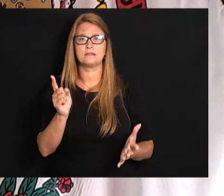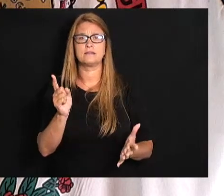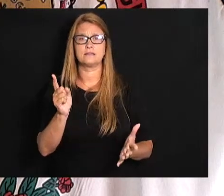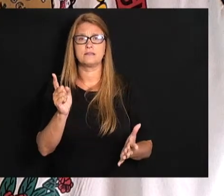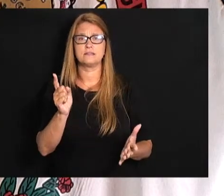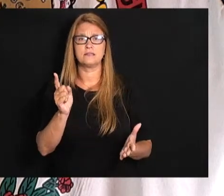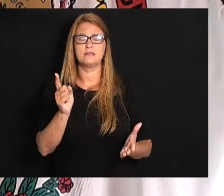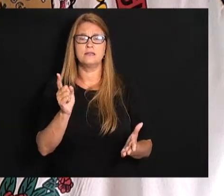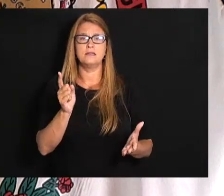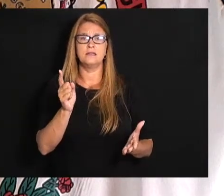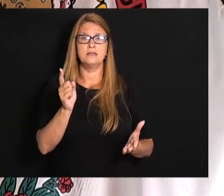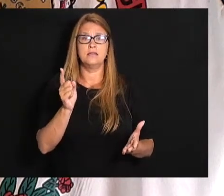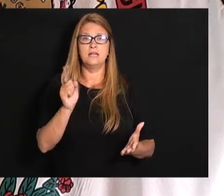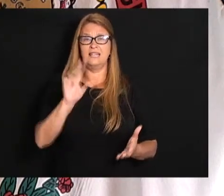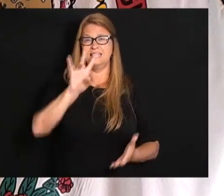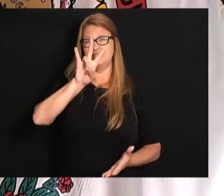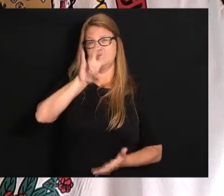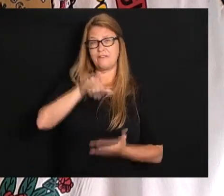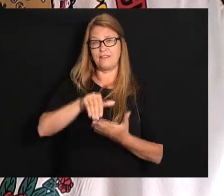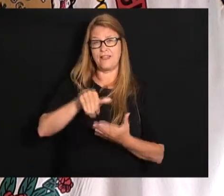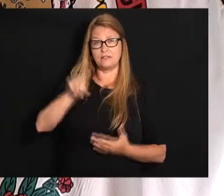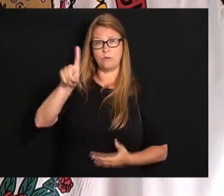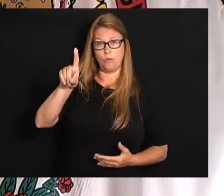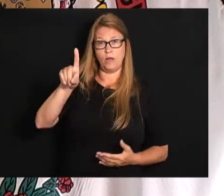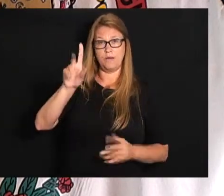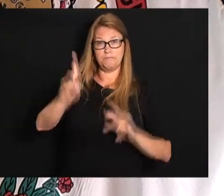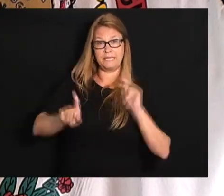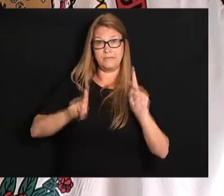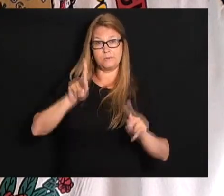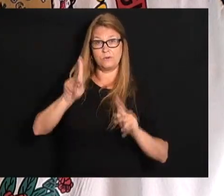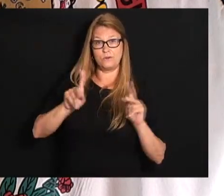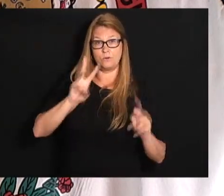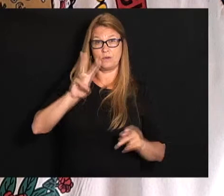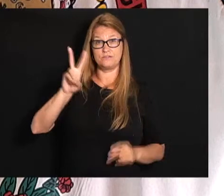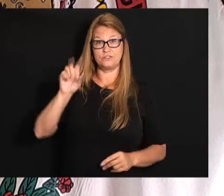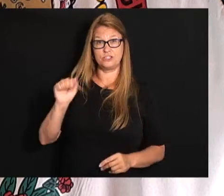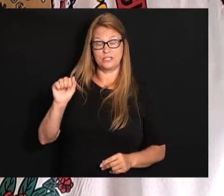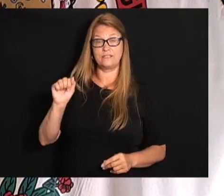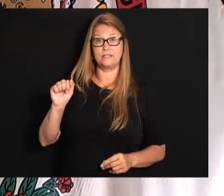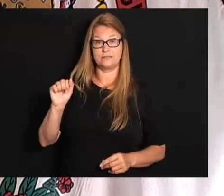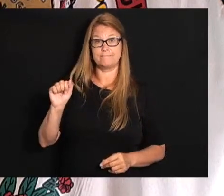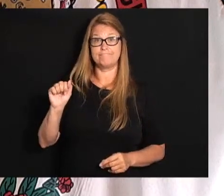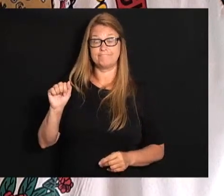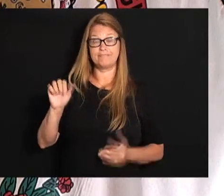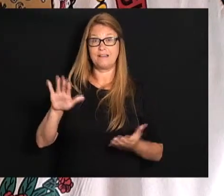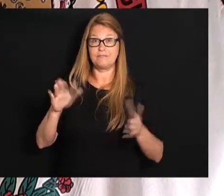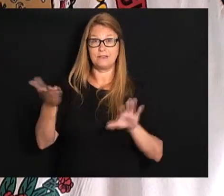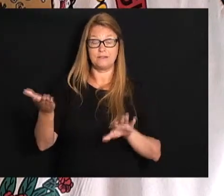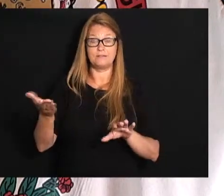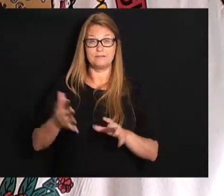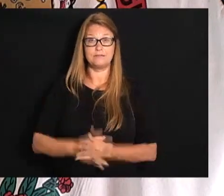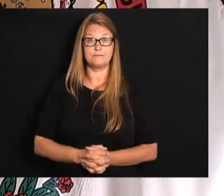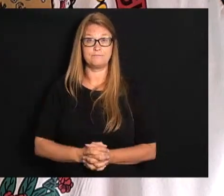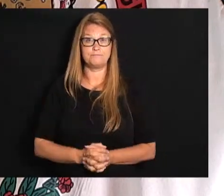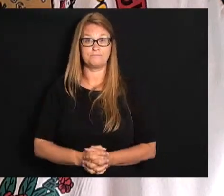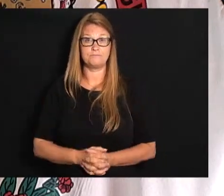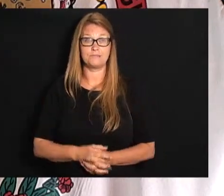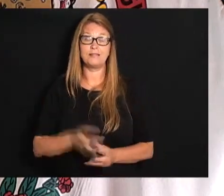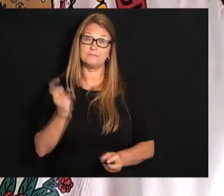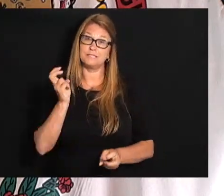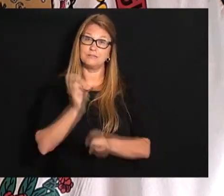and just think 7,001 people in West Virginia. It's been a tough